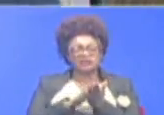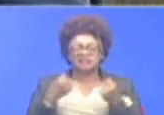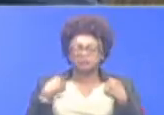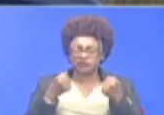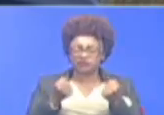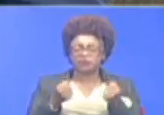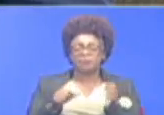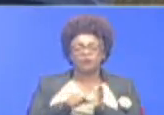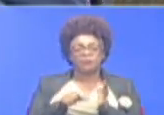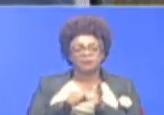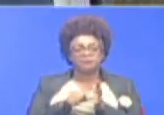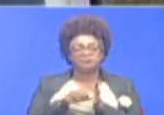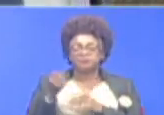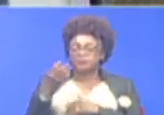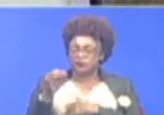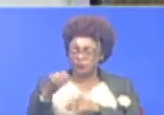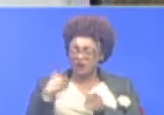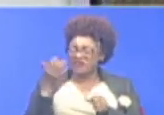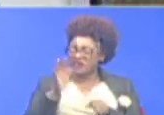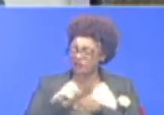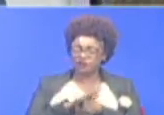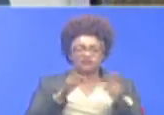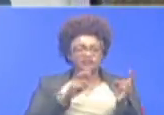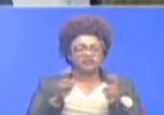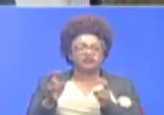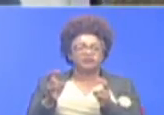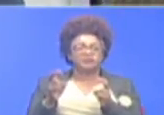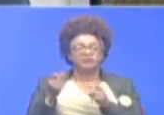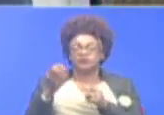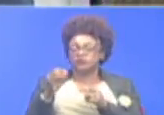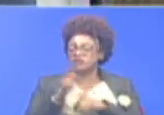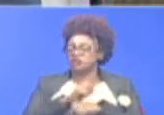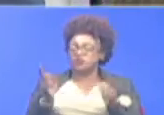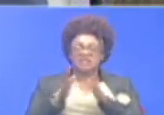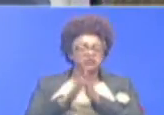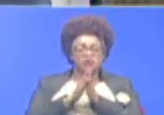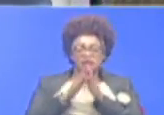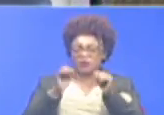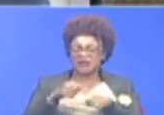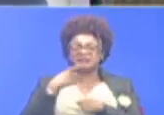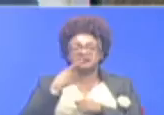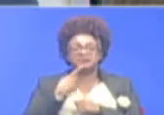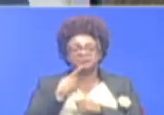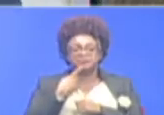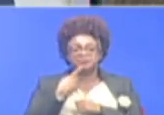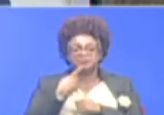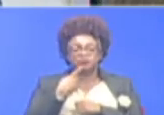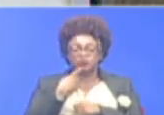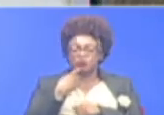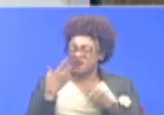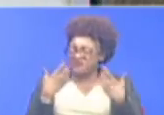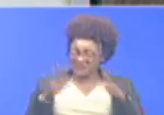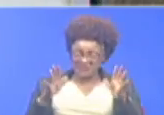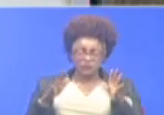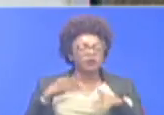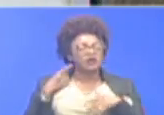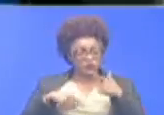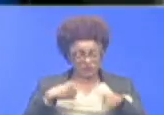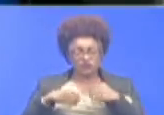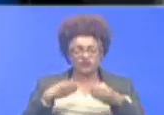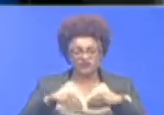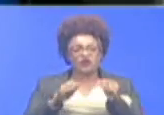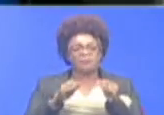So there are a lot of issues in this. So it's not a story that we can say we're done with it. We'll still continue pursuing it. Let's